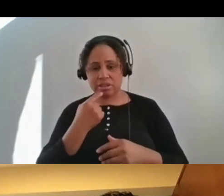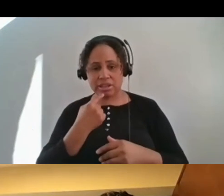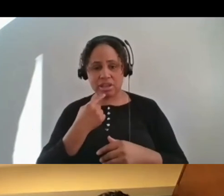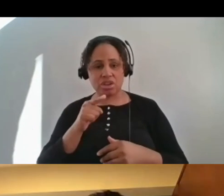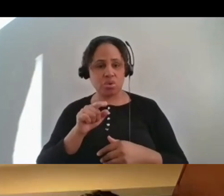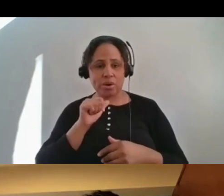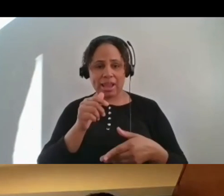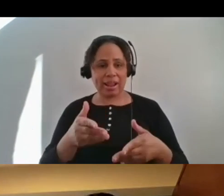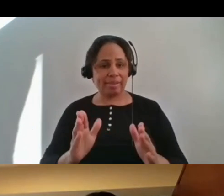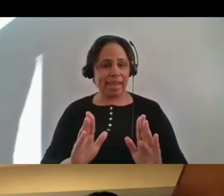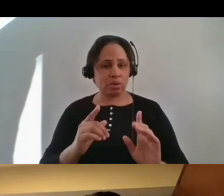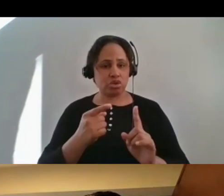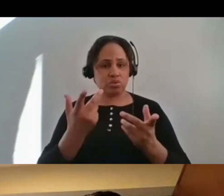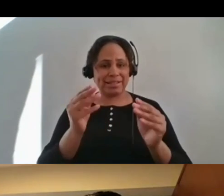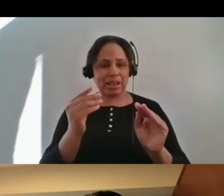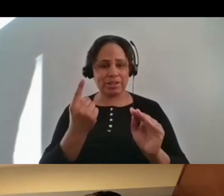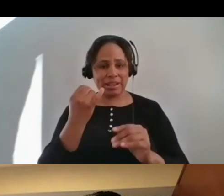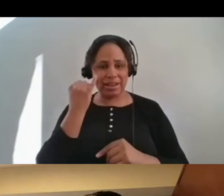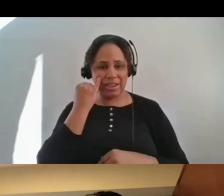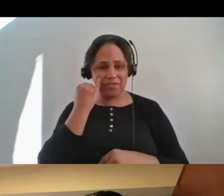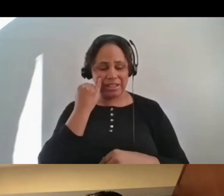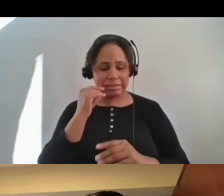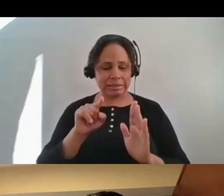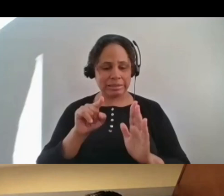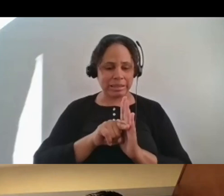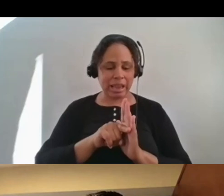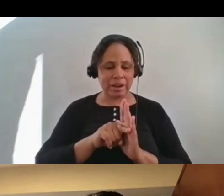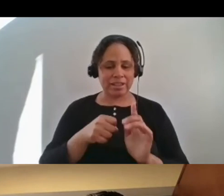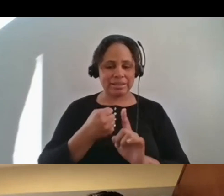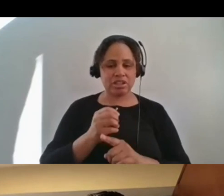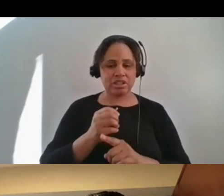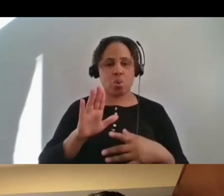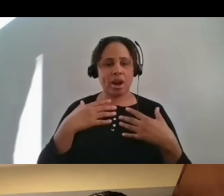your health, because there is a risk factor when you're donating.